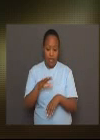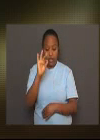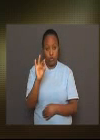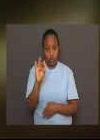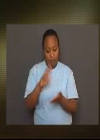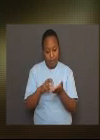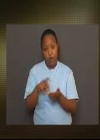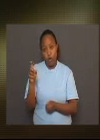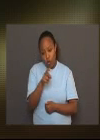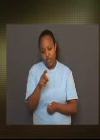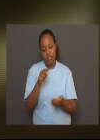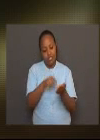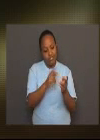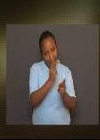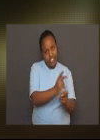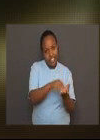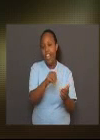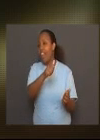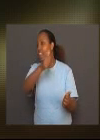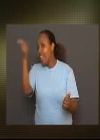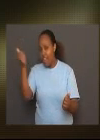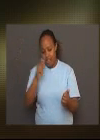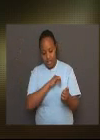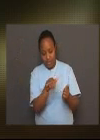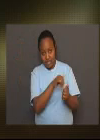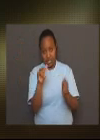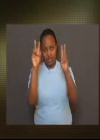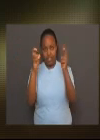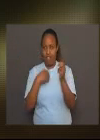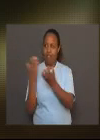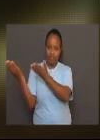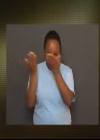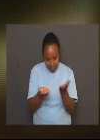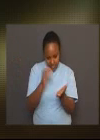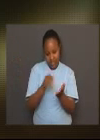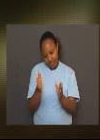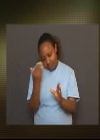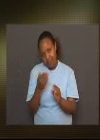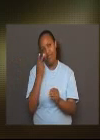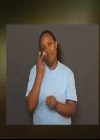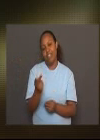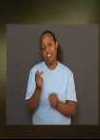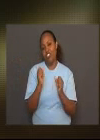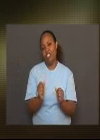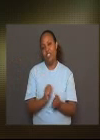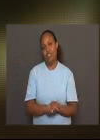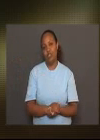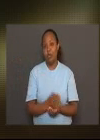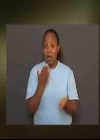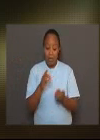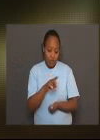you can read other sources on the same topic. If they all say